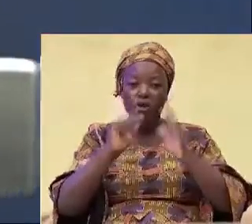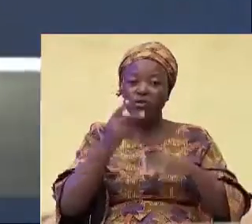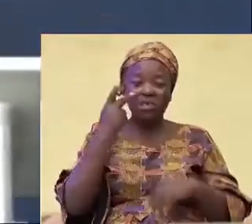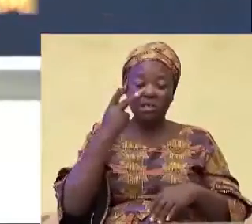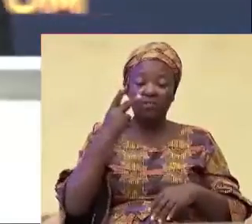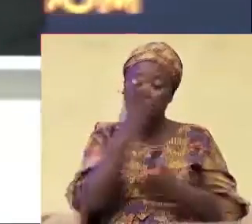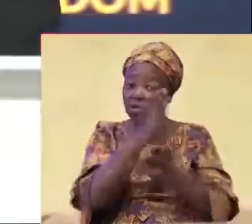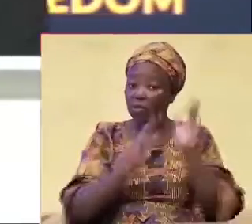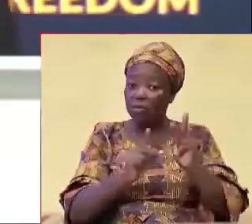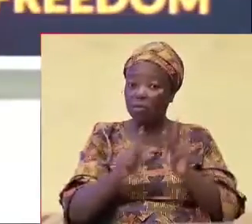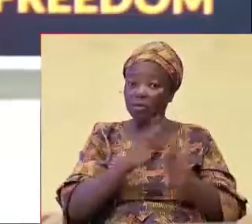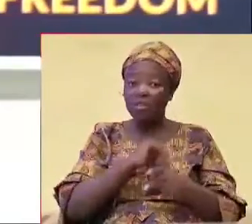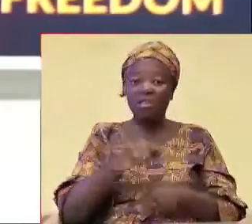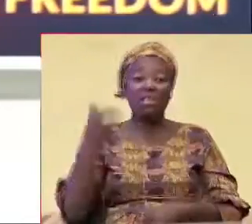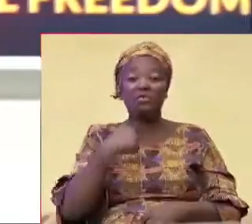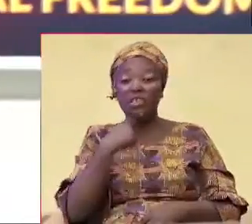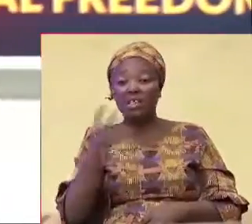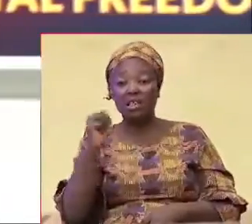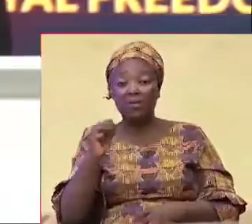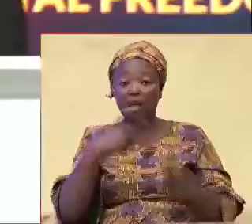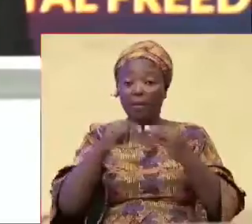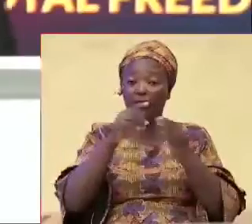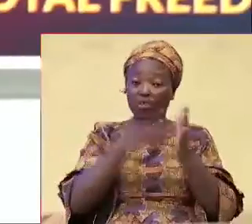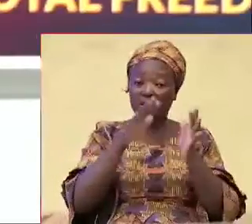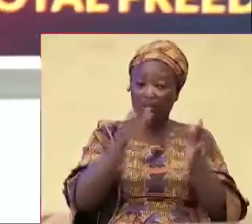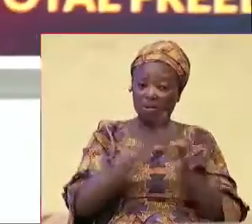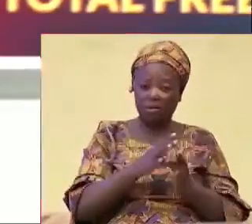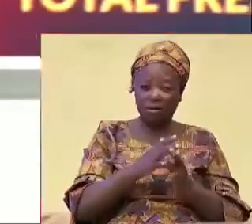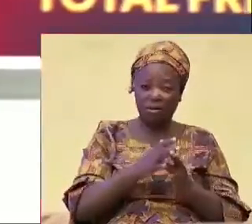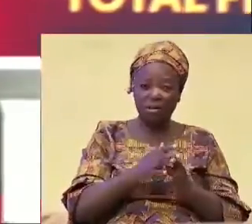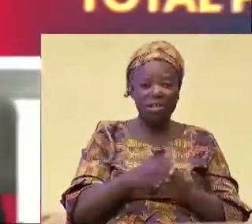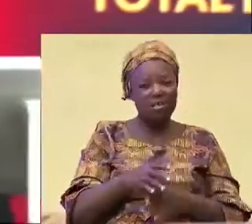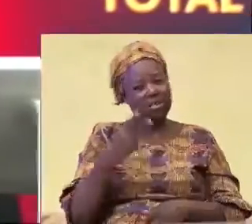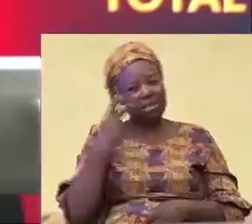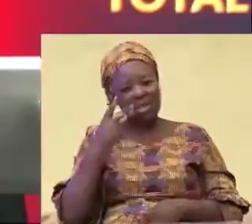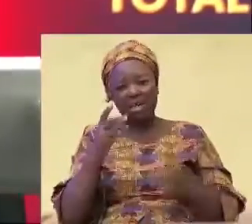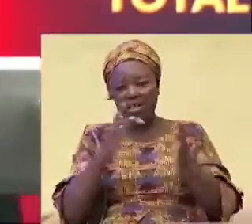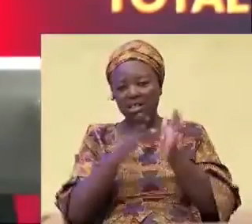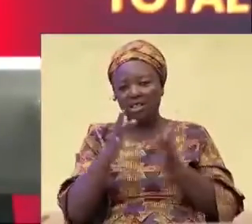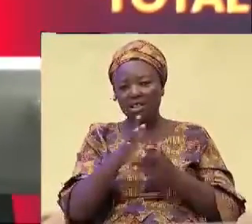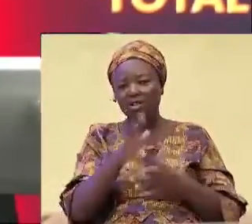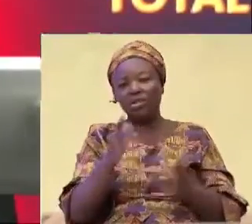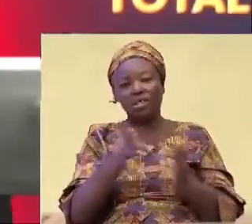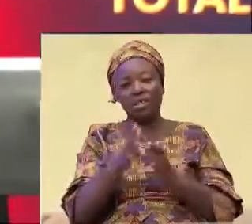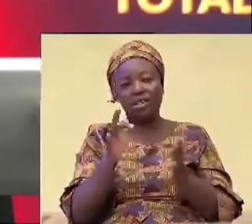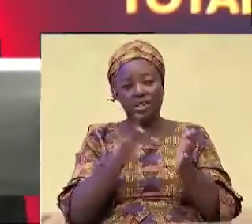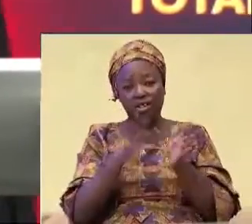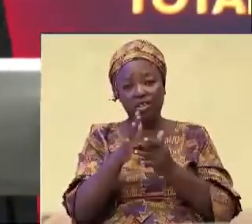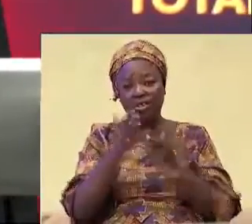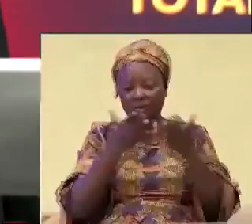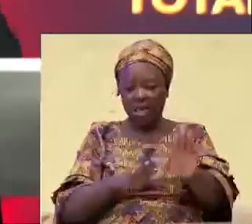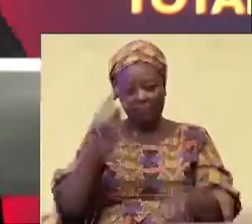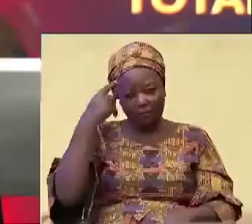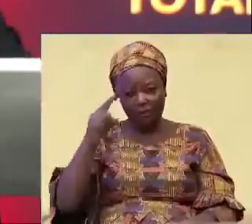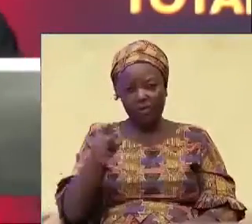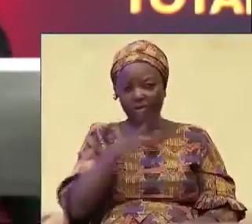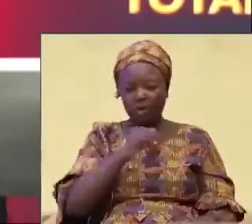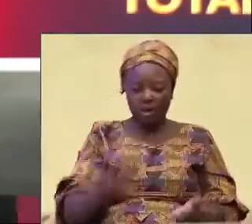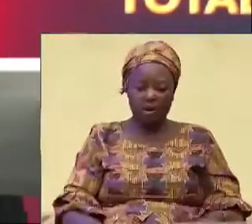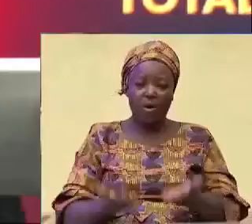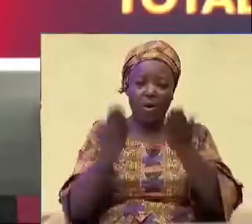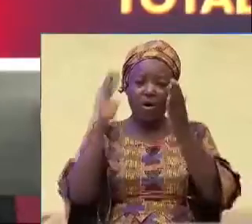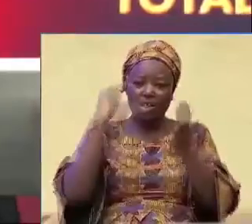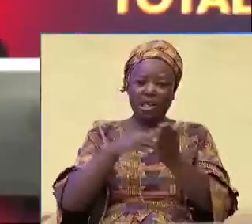them about Jesus, Savior. He died for you. He rose again. He will forgive